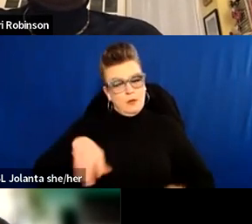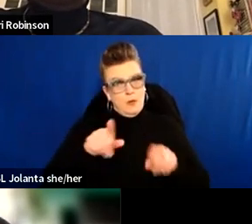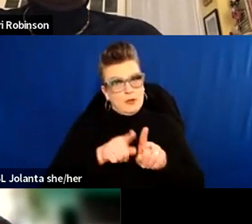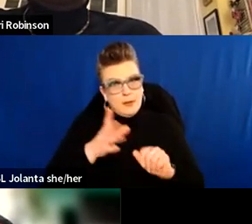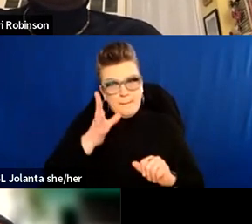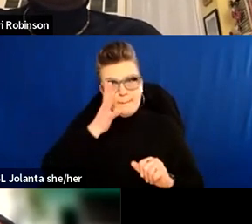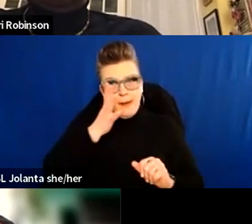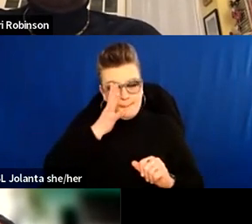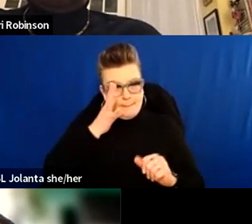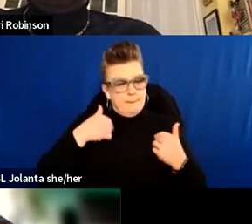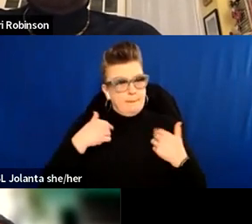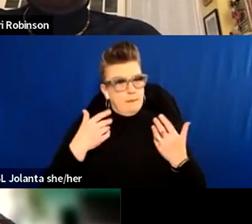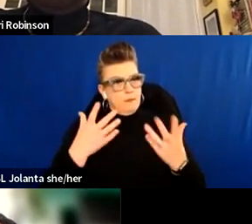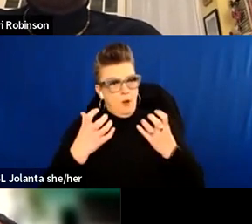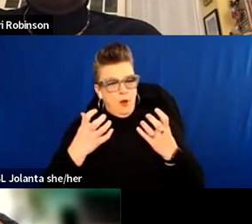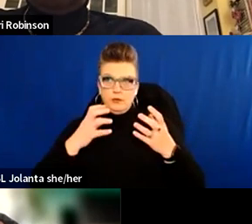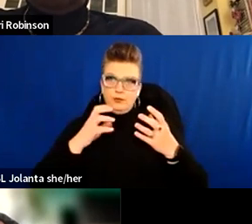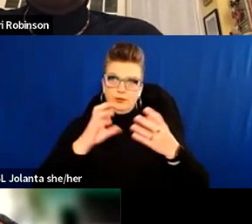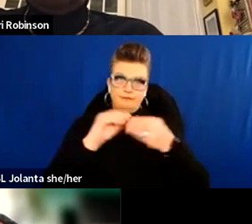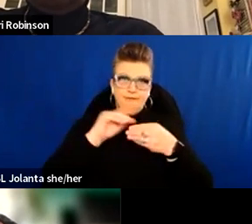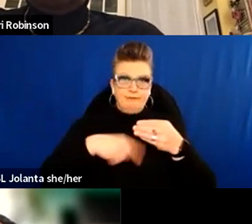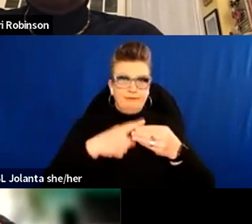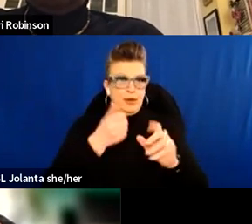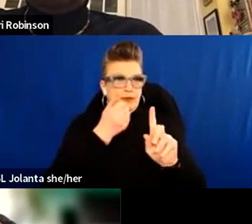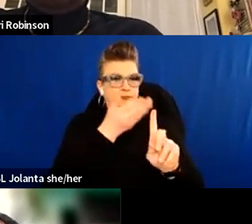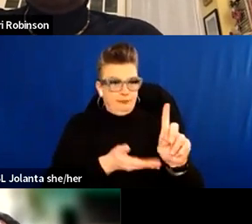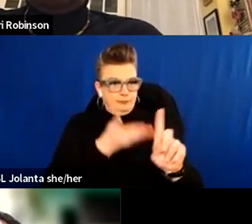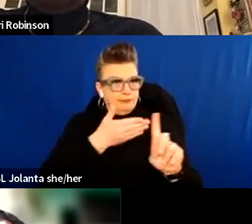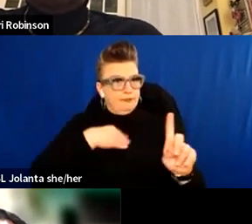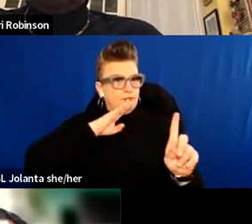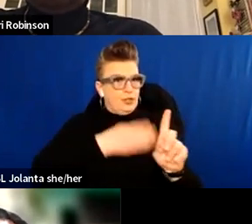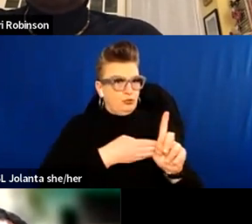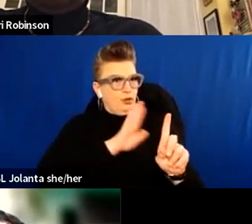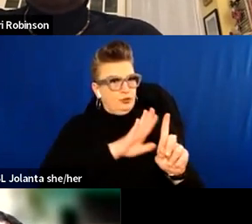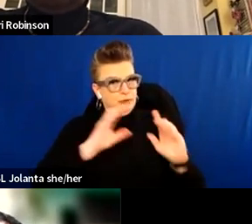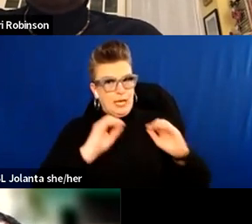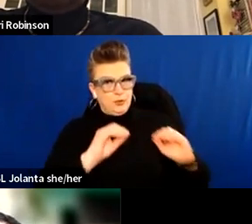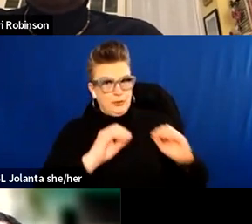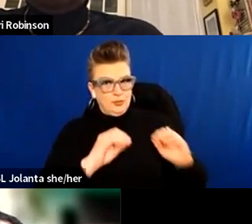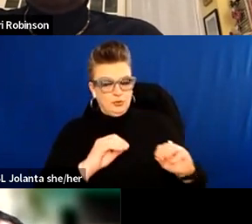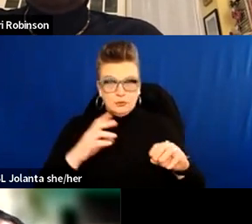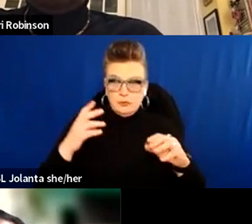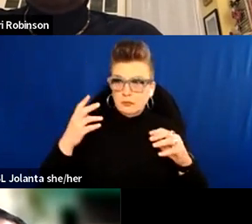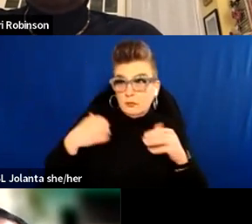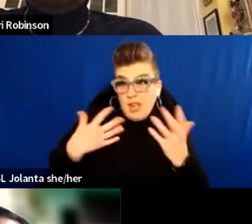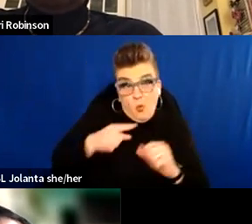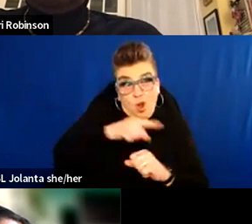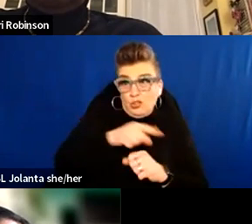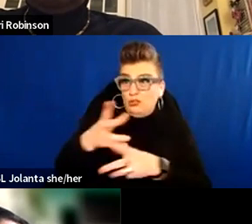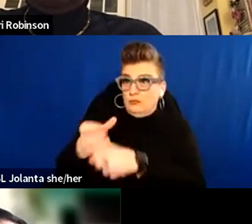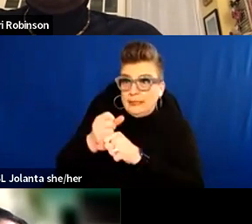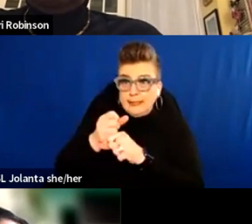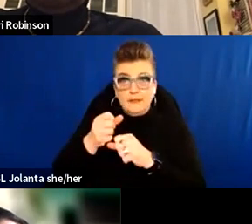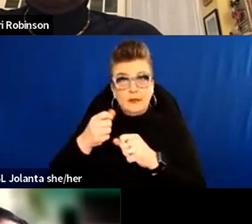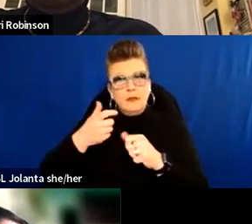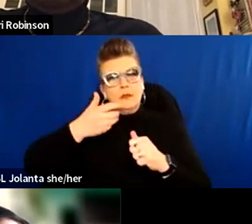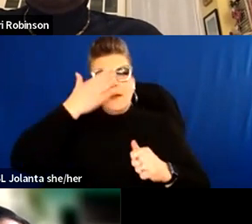for me as a parent the most the most important thing is my daughter's education and i would like her to receive the